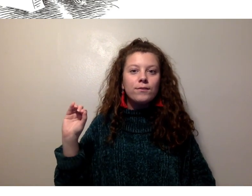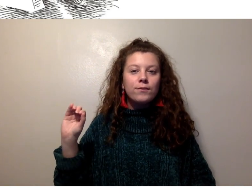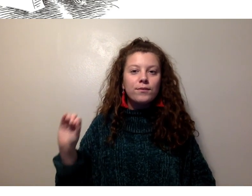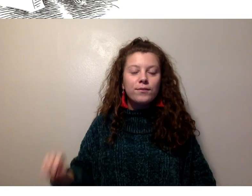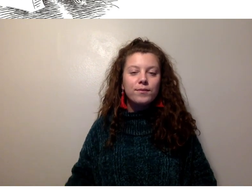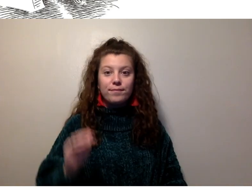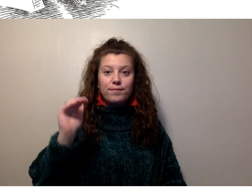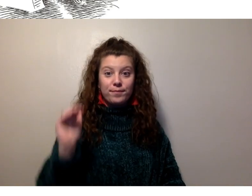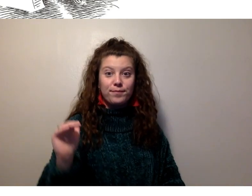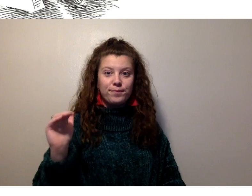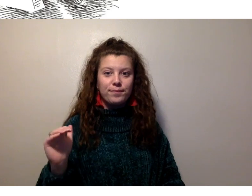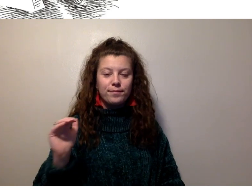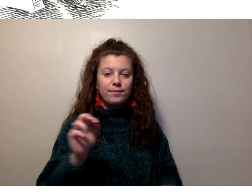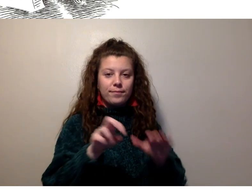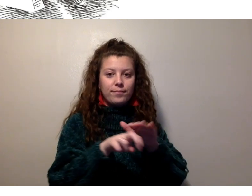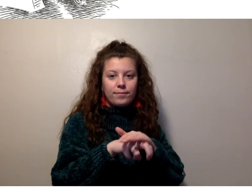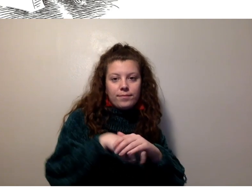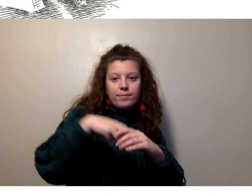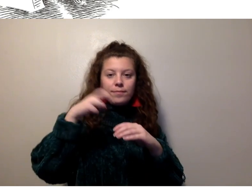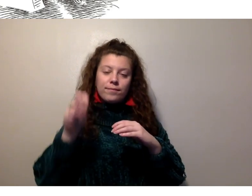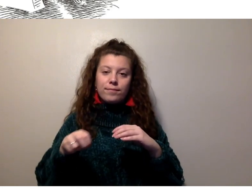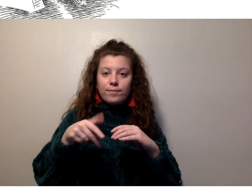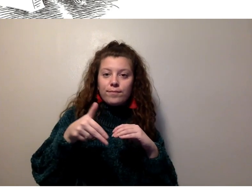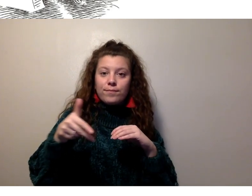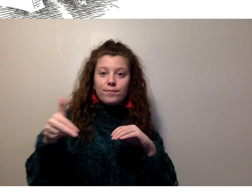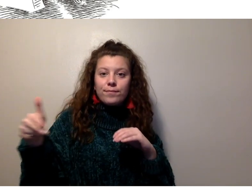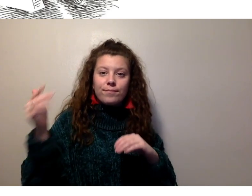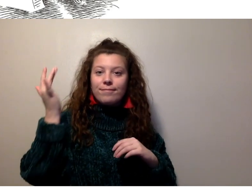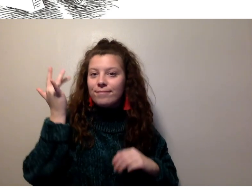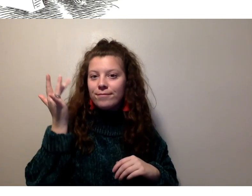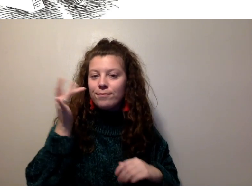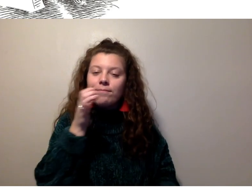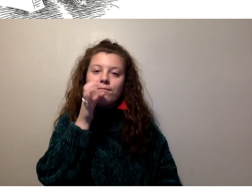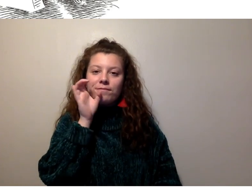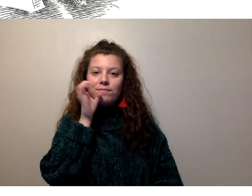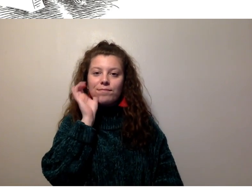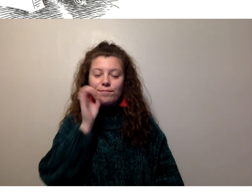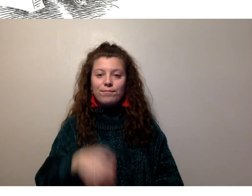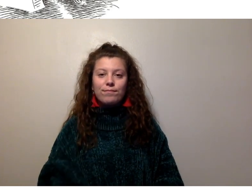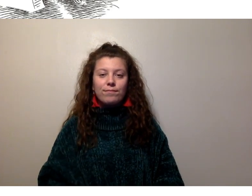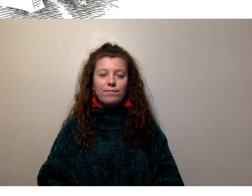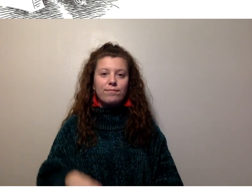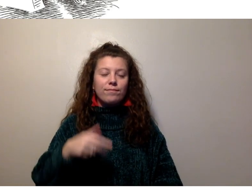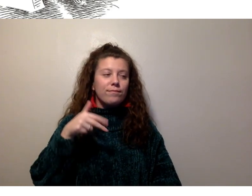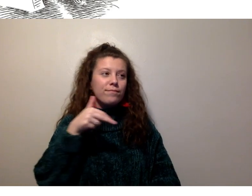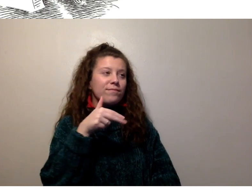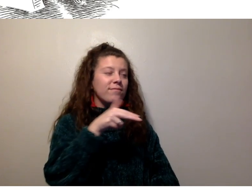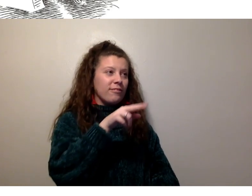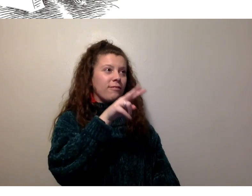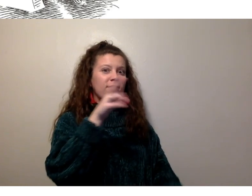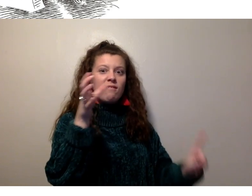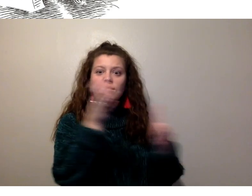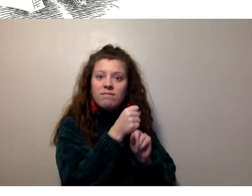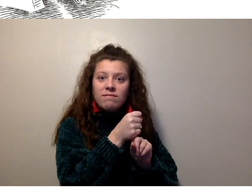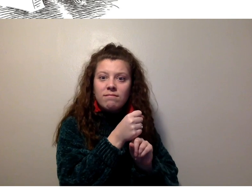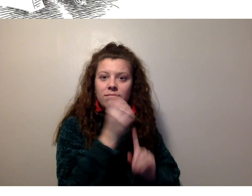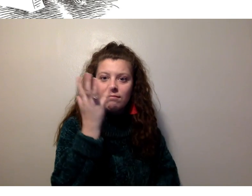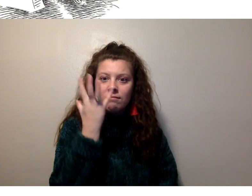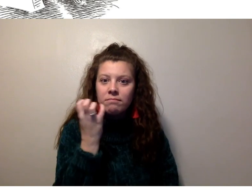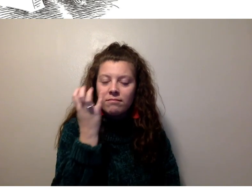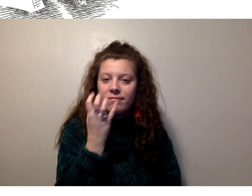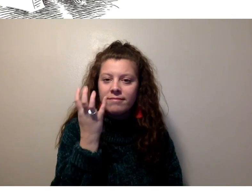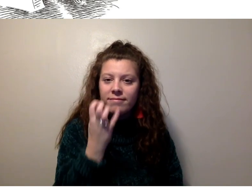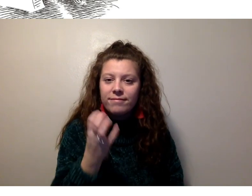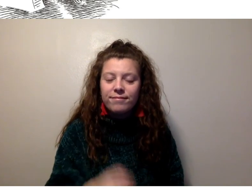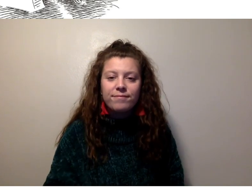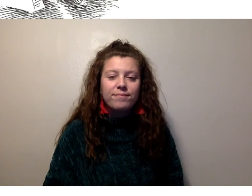2. The Grinch had been caught by this tiny Who daughter, who'd gotten out of bed for a cold cup of water. She stared at